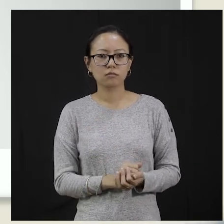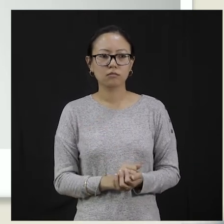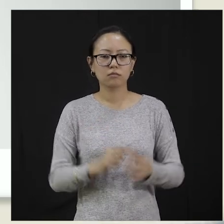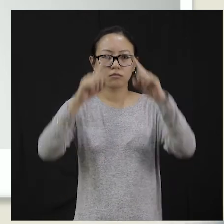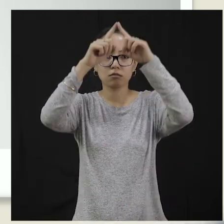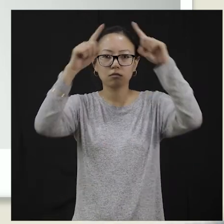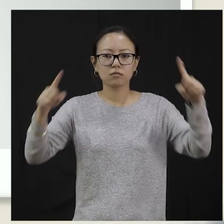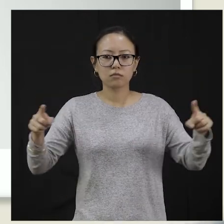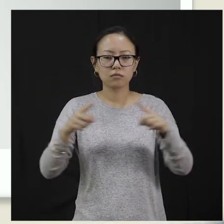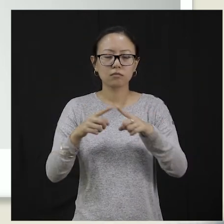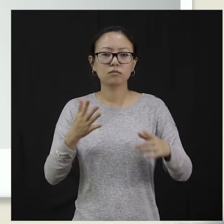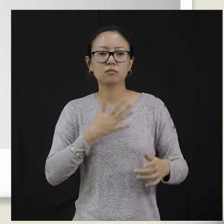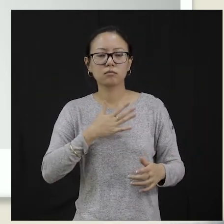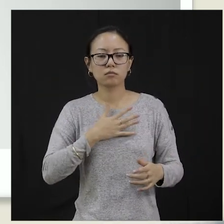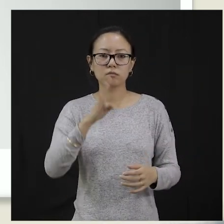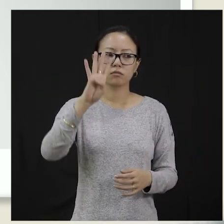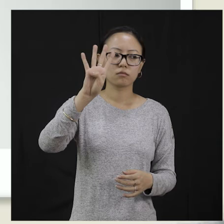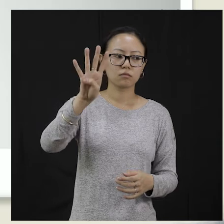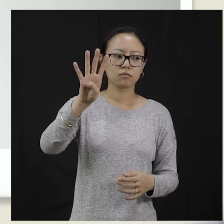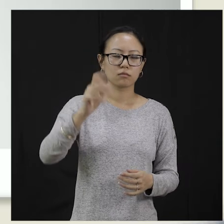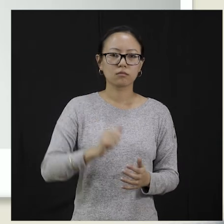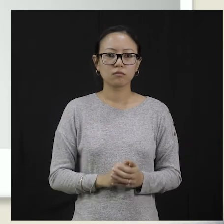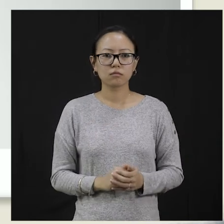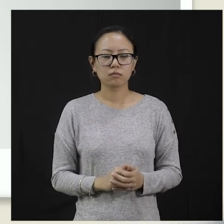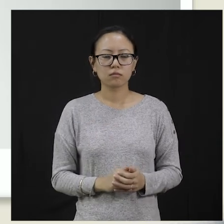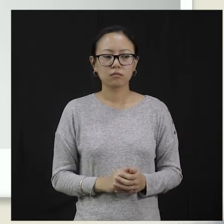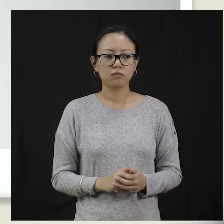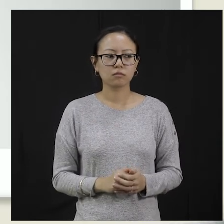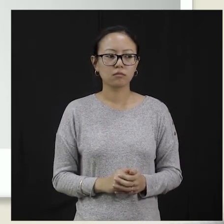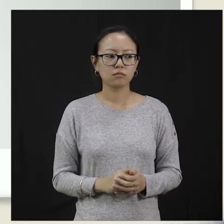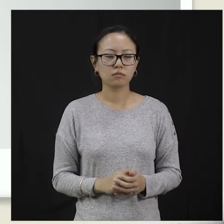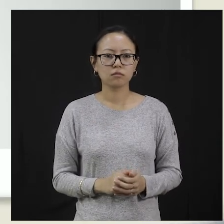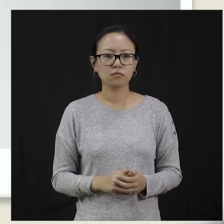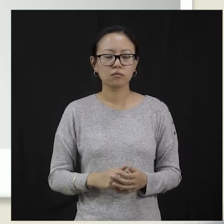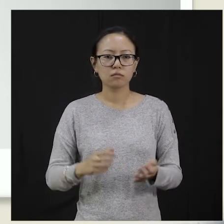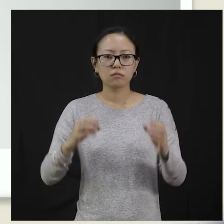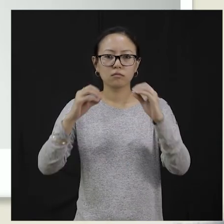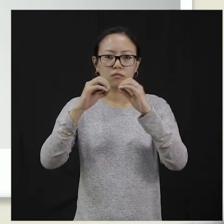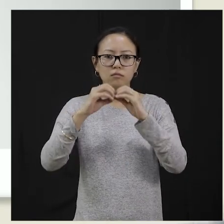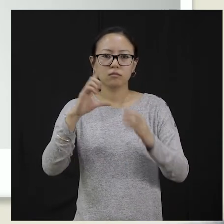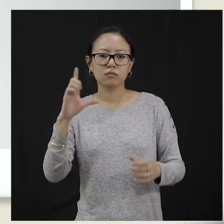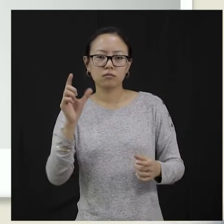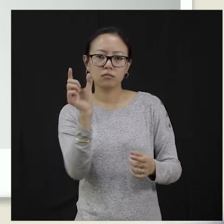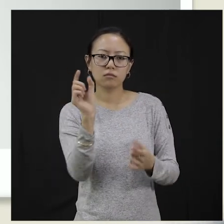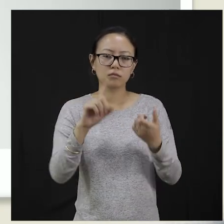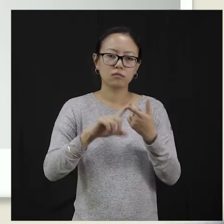here, right? Then how many rectangles are there? Rectangles.